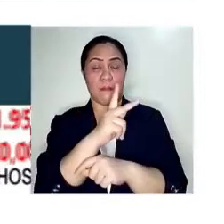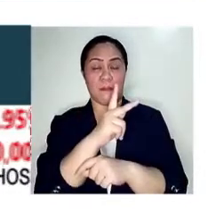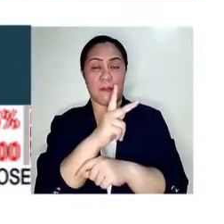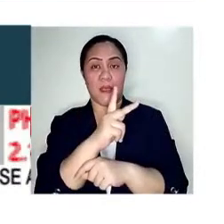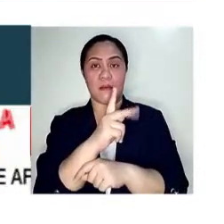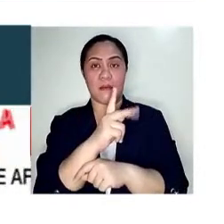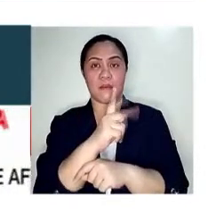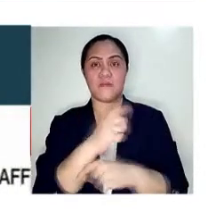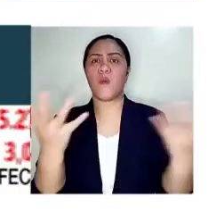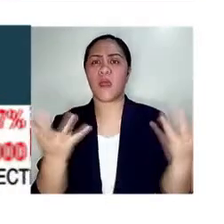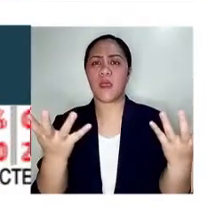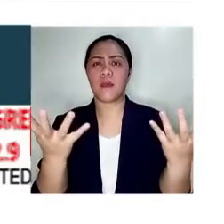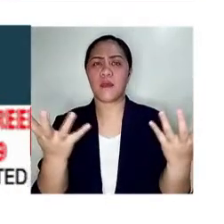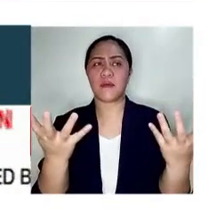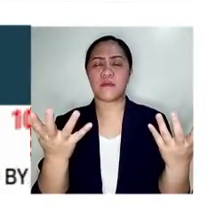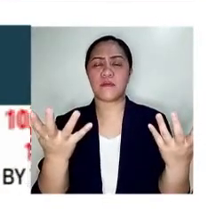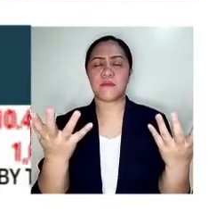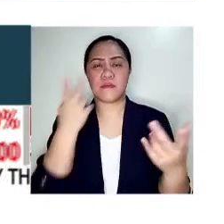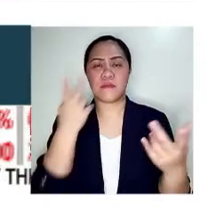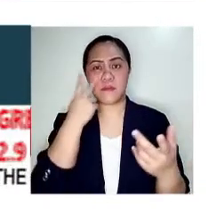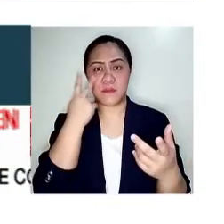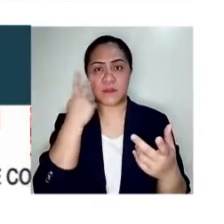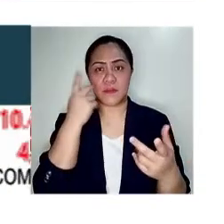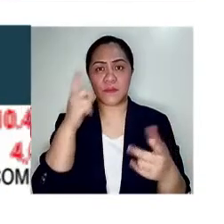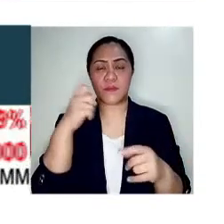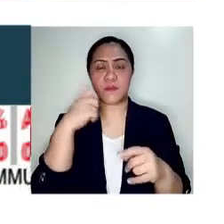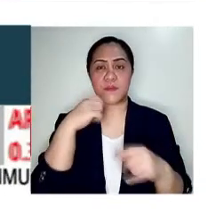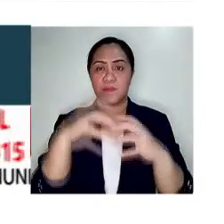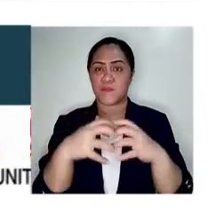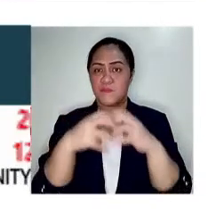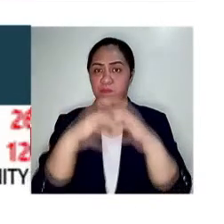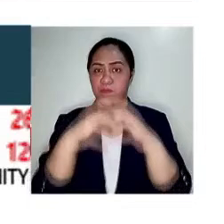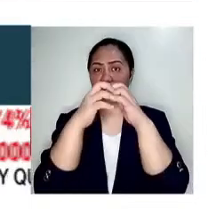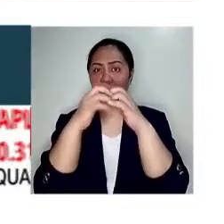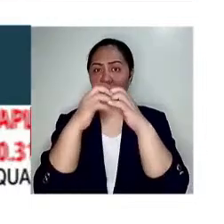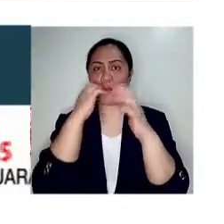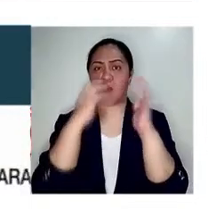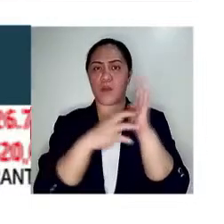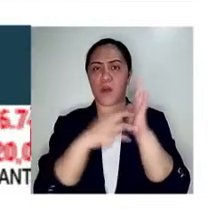would that be, considering the rise of the vulnerabilities,